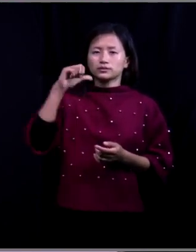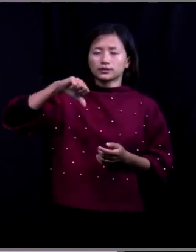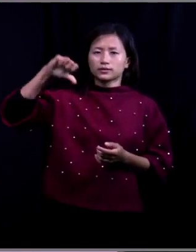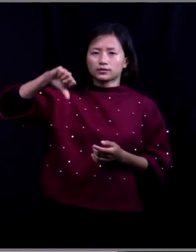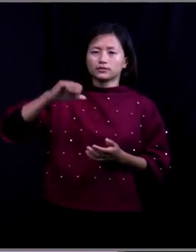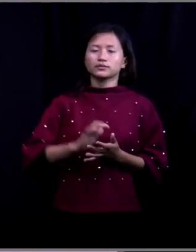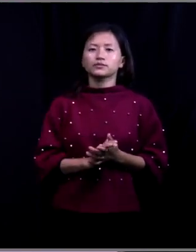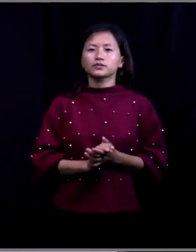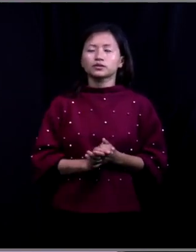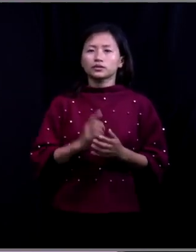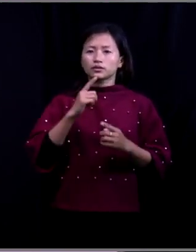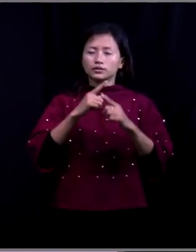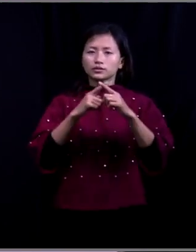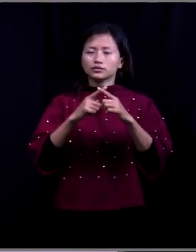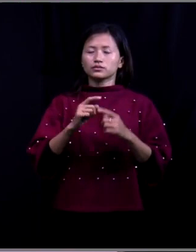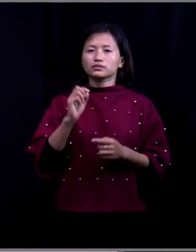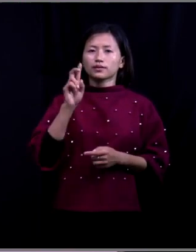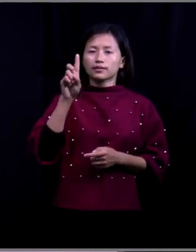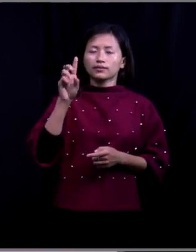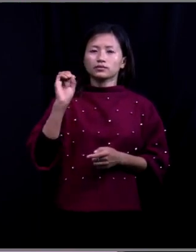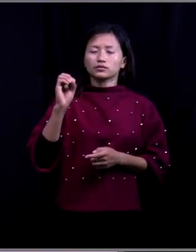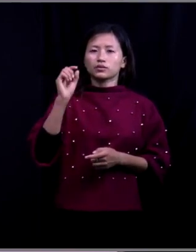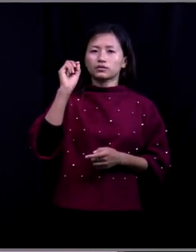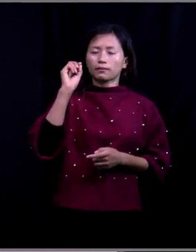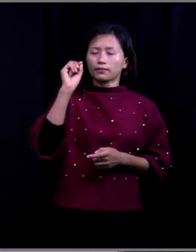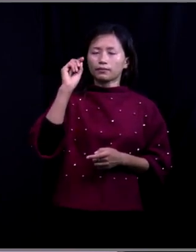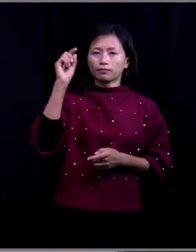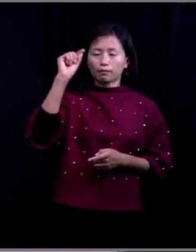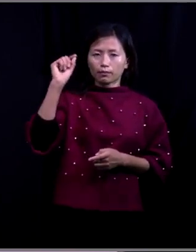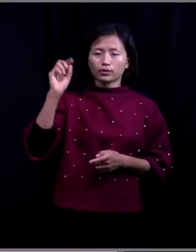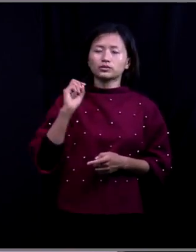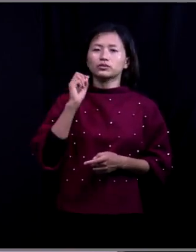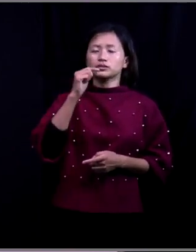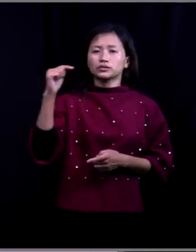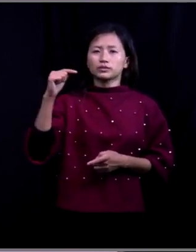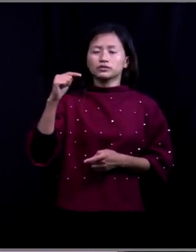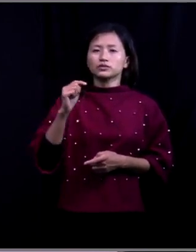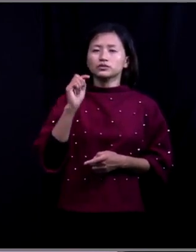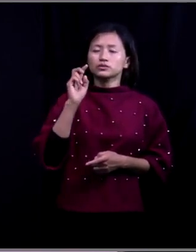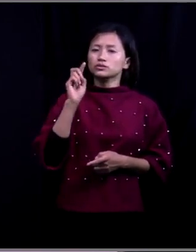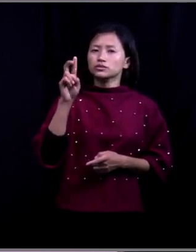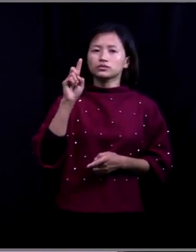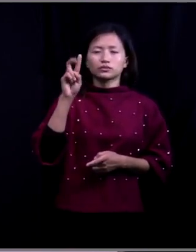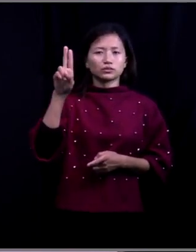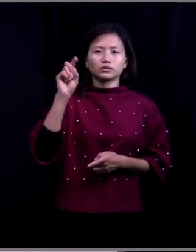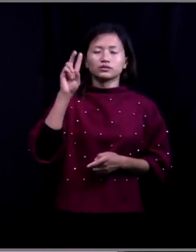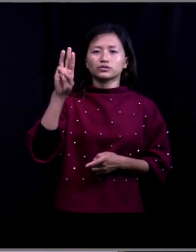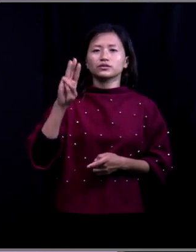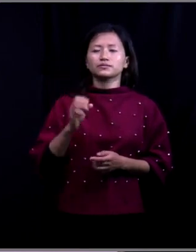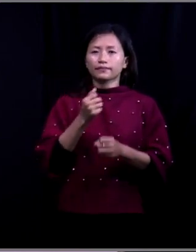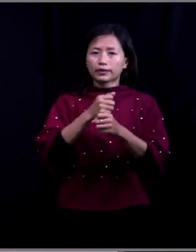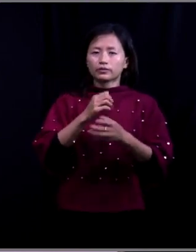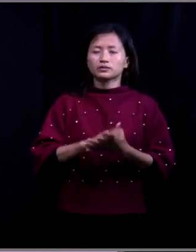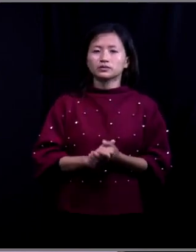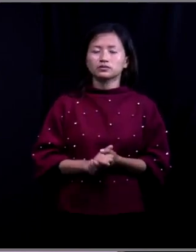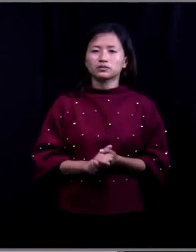1.99 into 10 to the power minus 23 grams. So if we divide